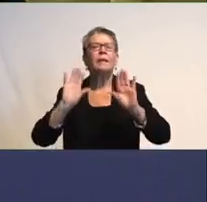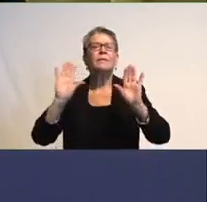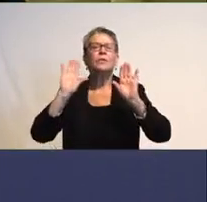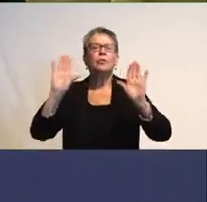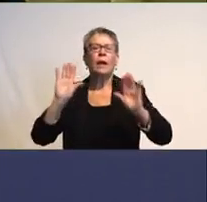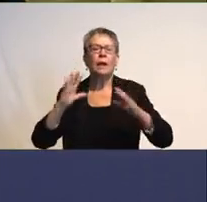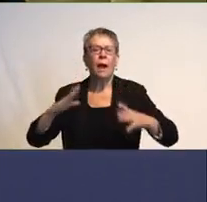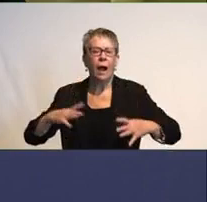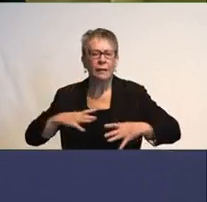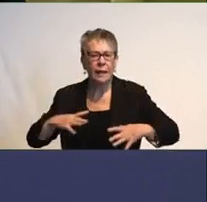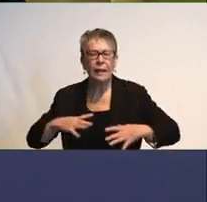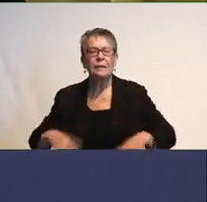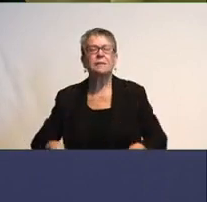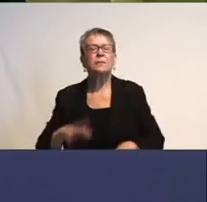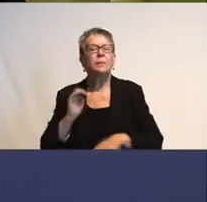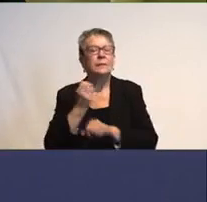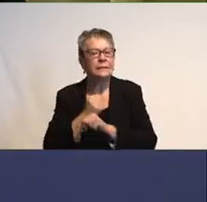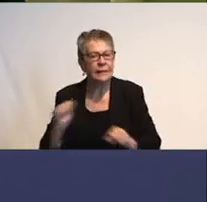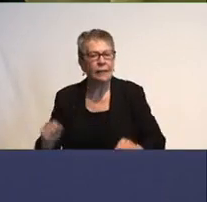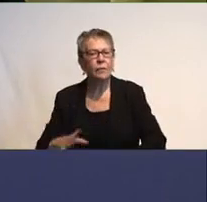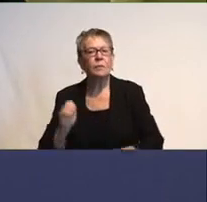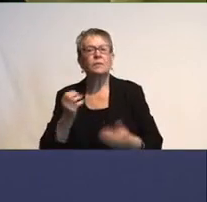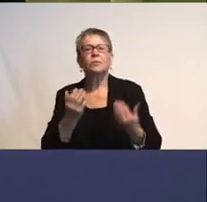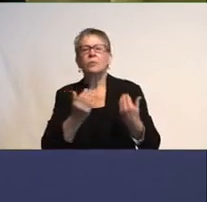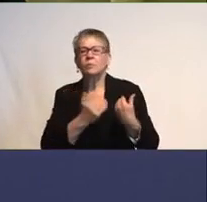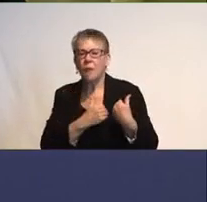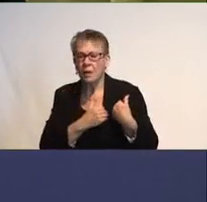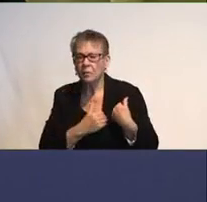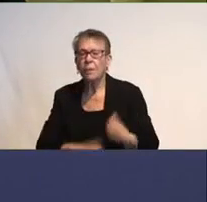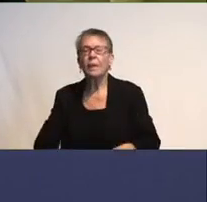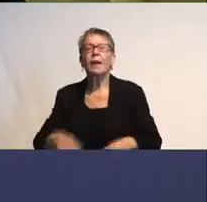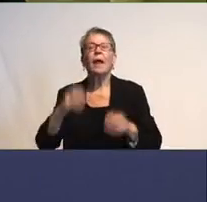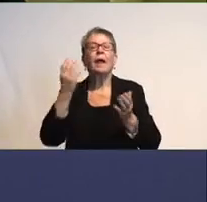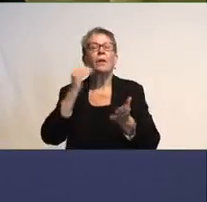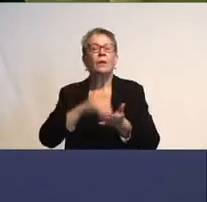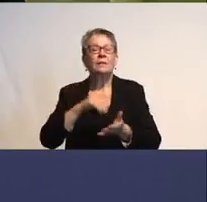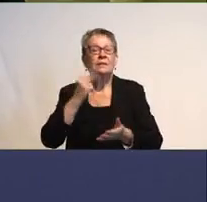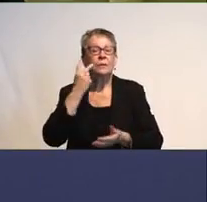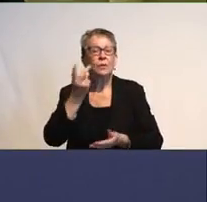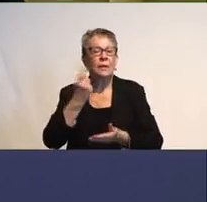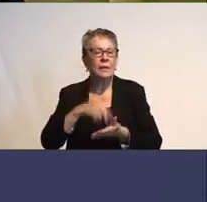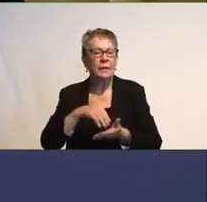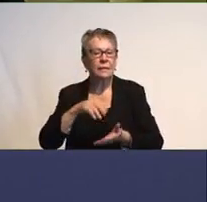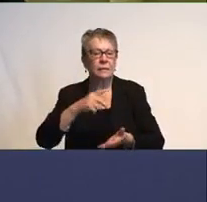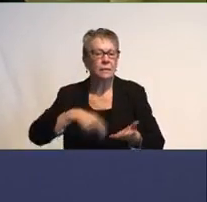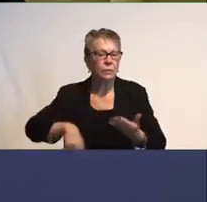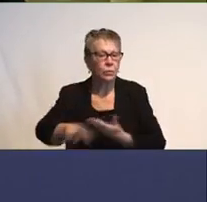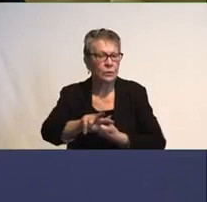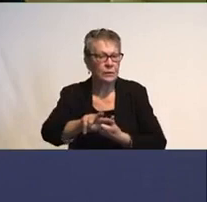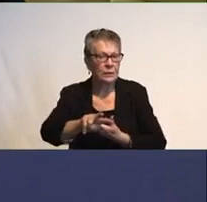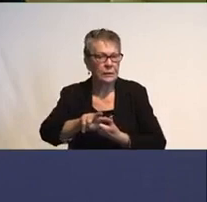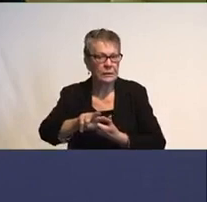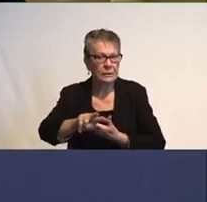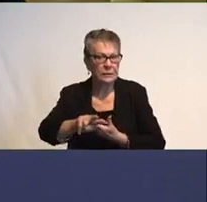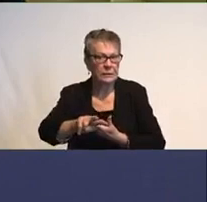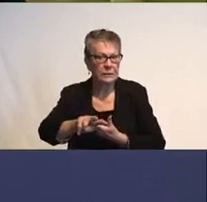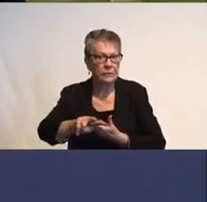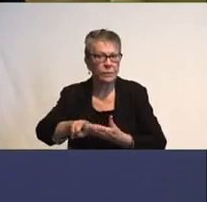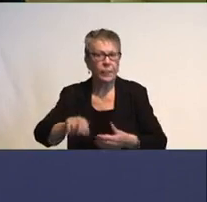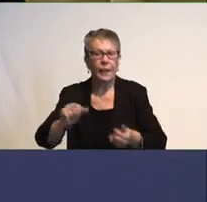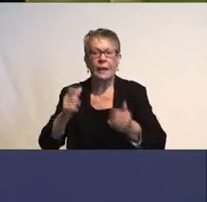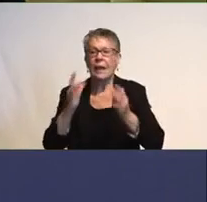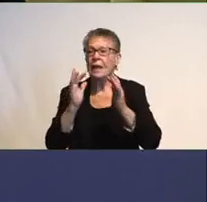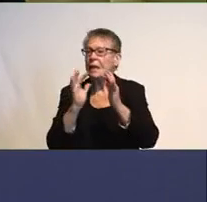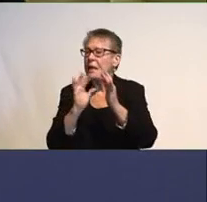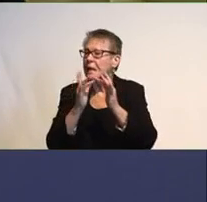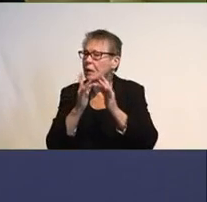responsibly. We'll be back again 2 weeks from today. My guess is we'll be updating the dashboards and social media on a